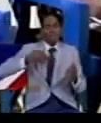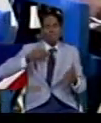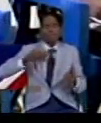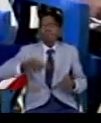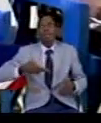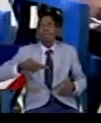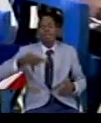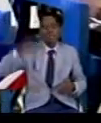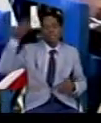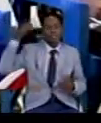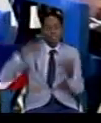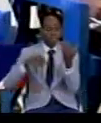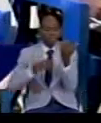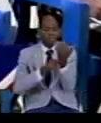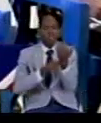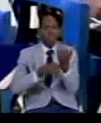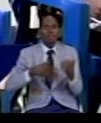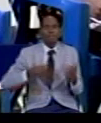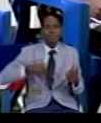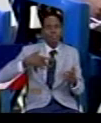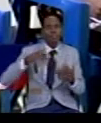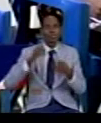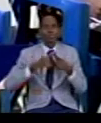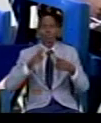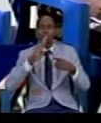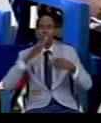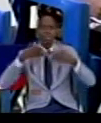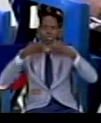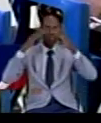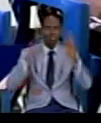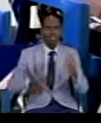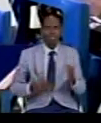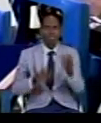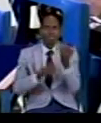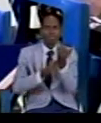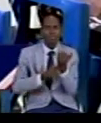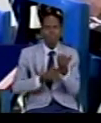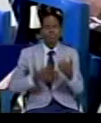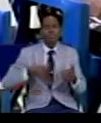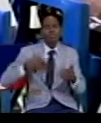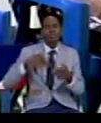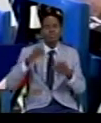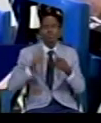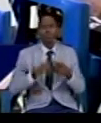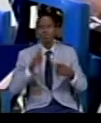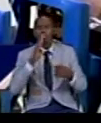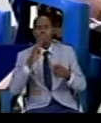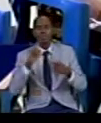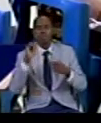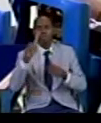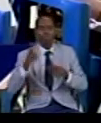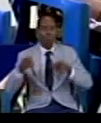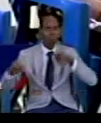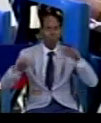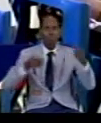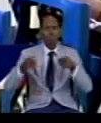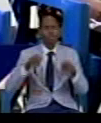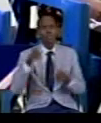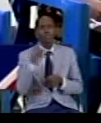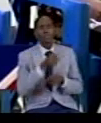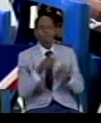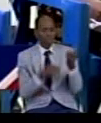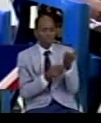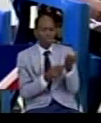on the throne of your heart. And self likes to be the one that is recognizing. Self wants to have the